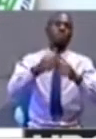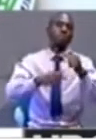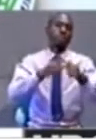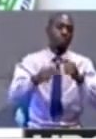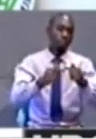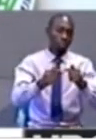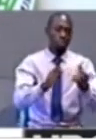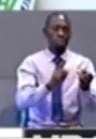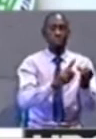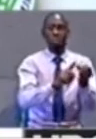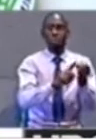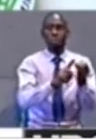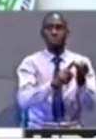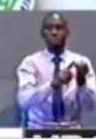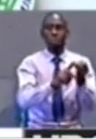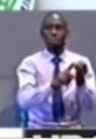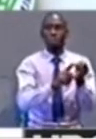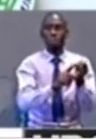Observe the